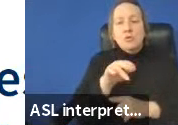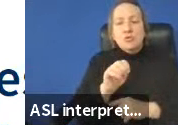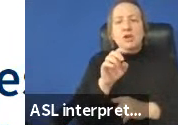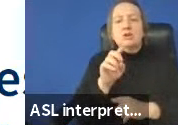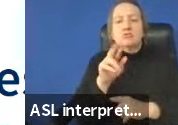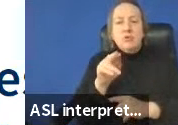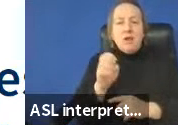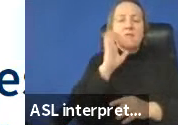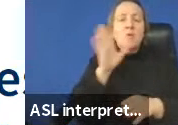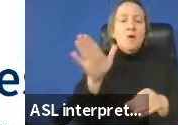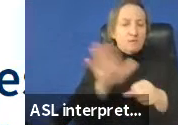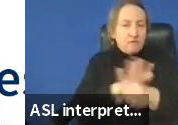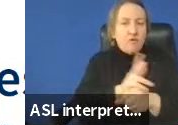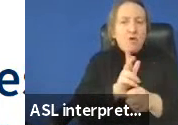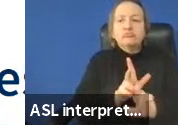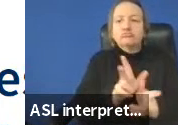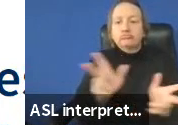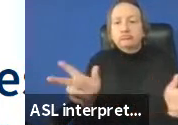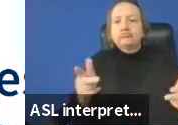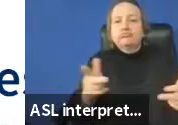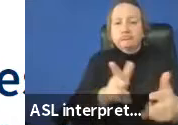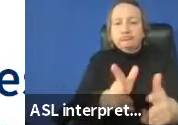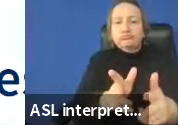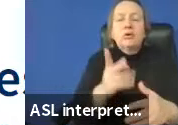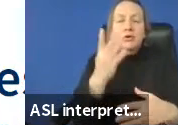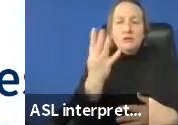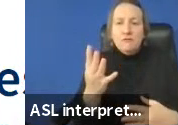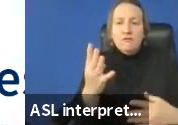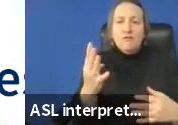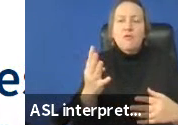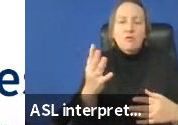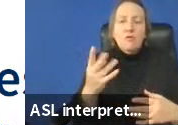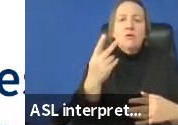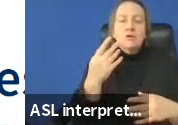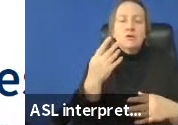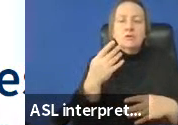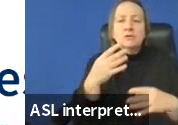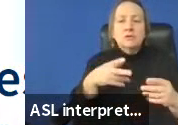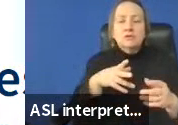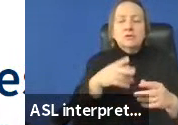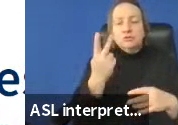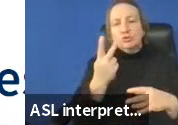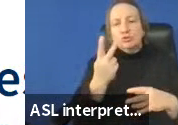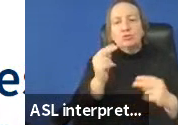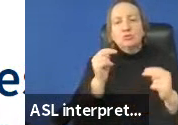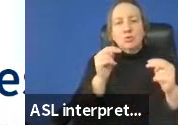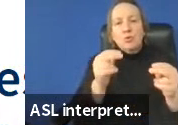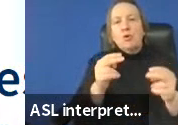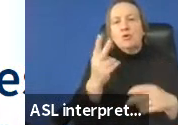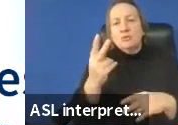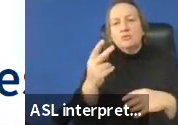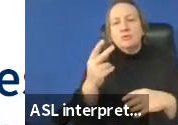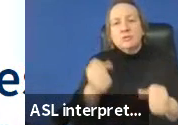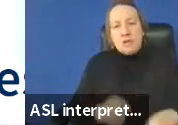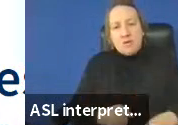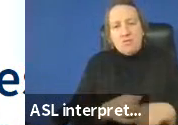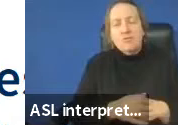full interchange, which means it has 4 ramps, 2 for going north, 2 for going south.